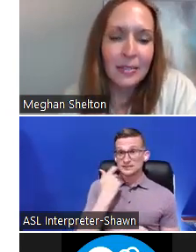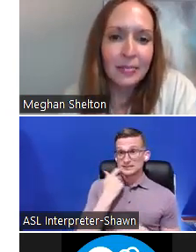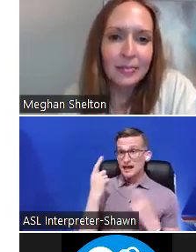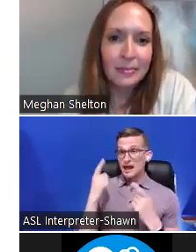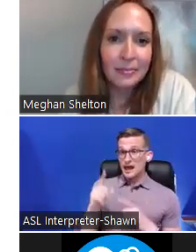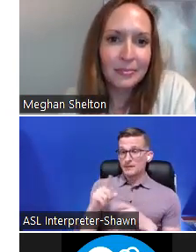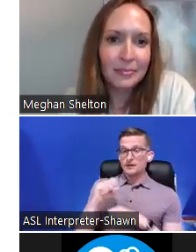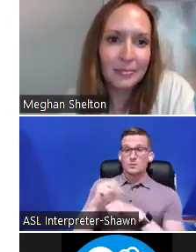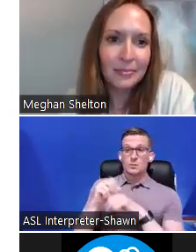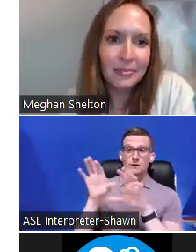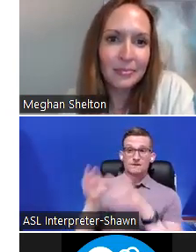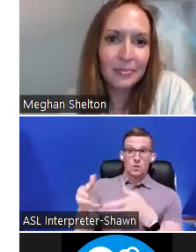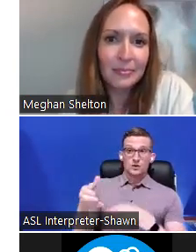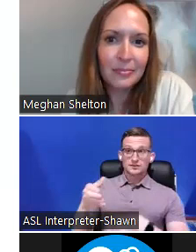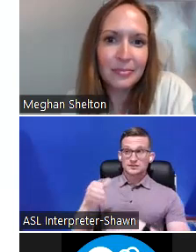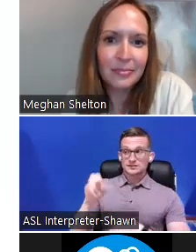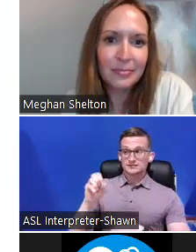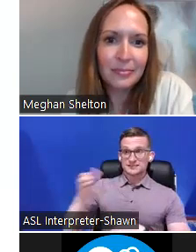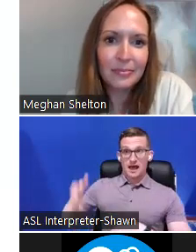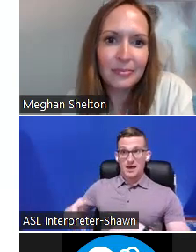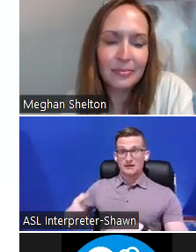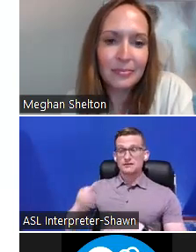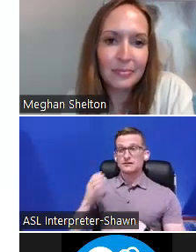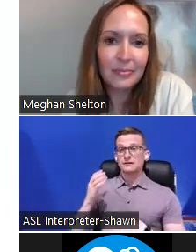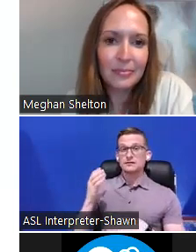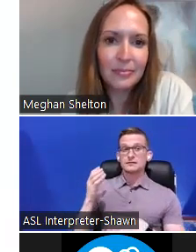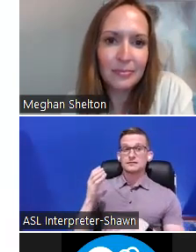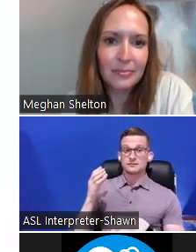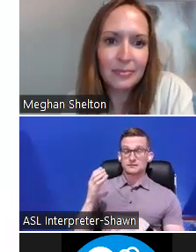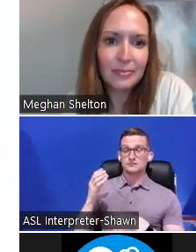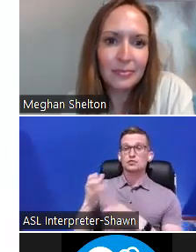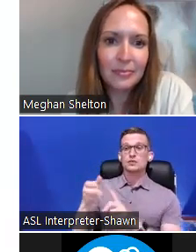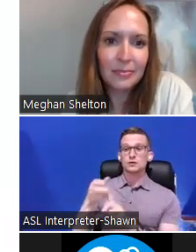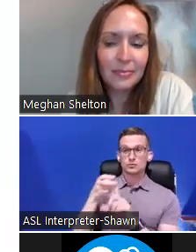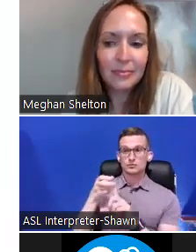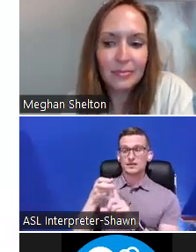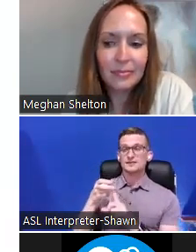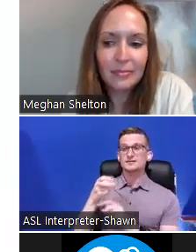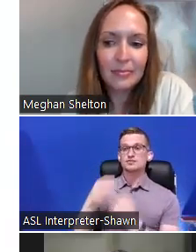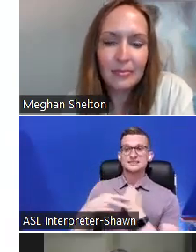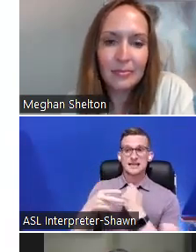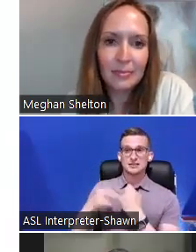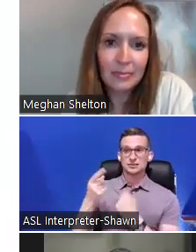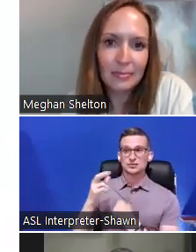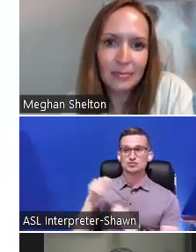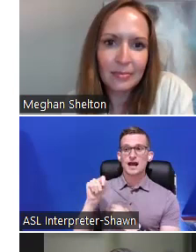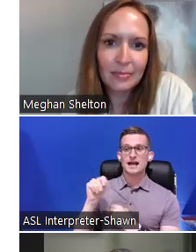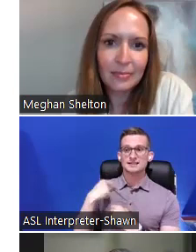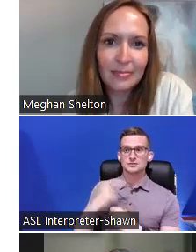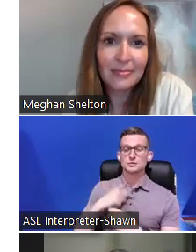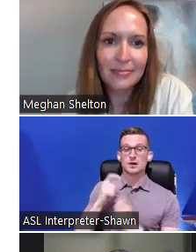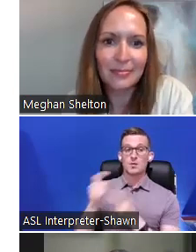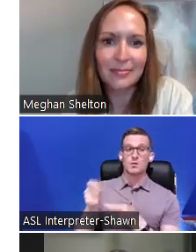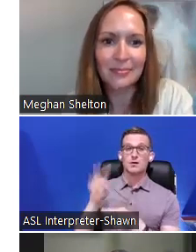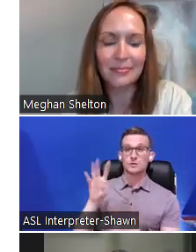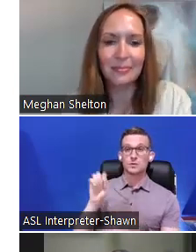workforce side. We are awarding $4.5 million in recruitment and retention grants. When I put this on the slide, I thought that